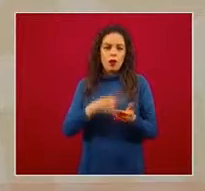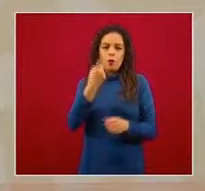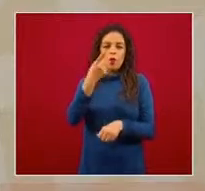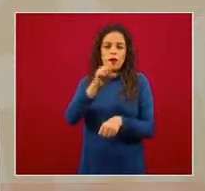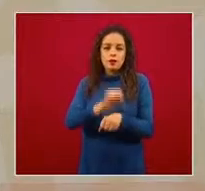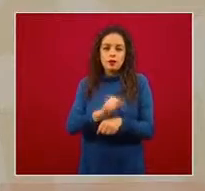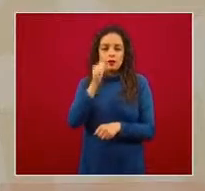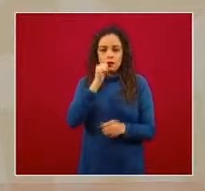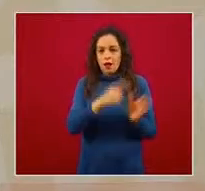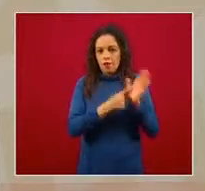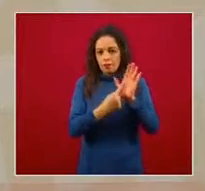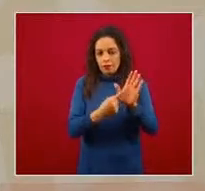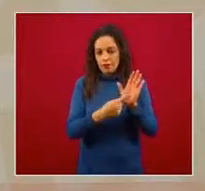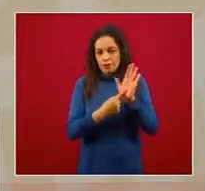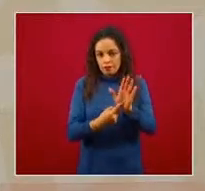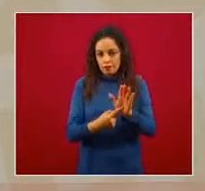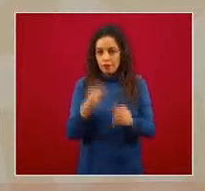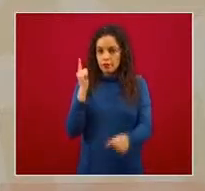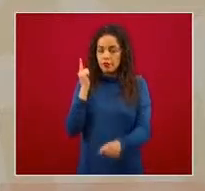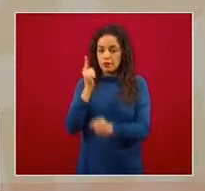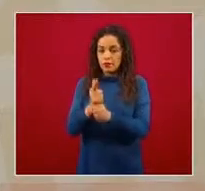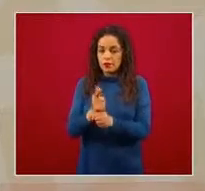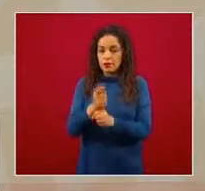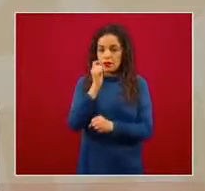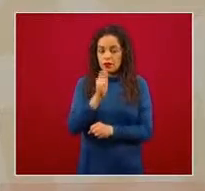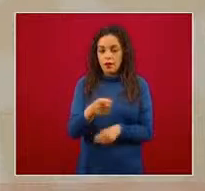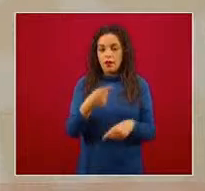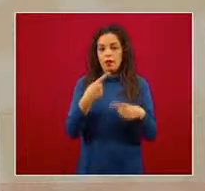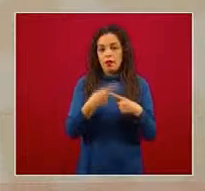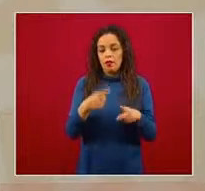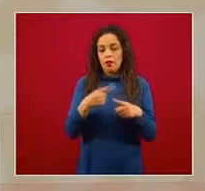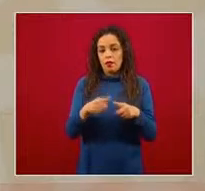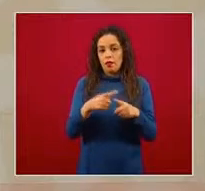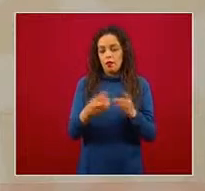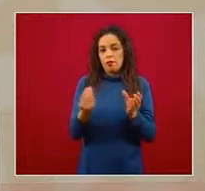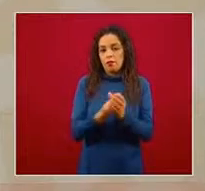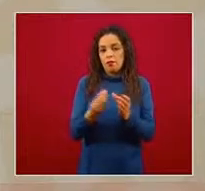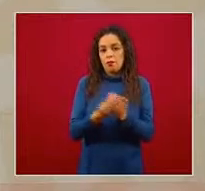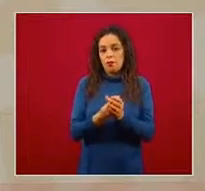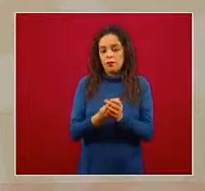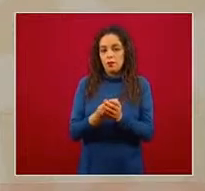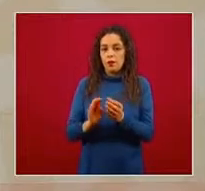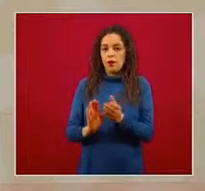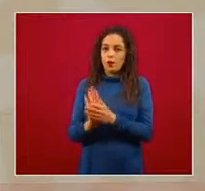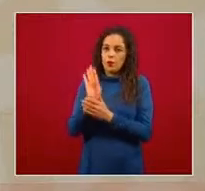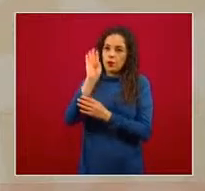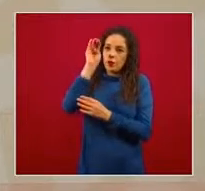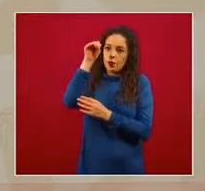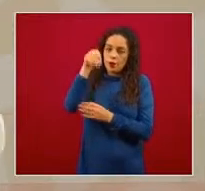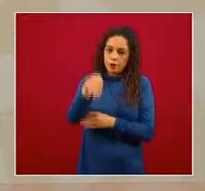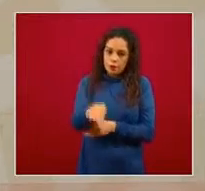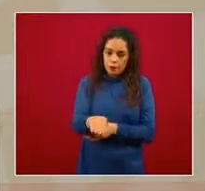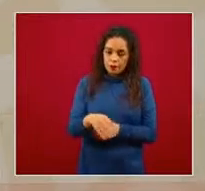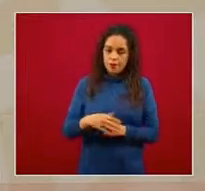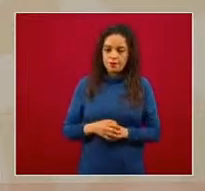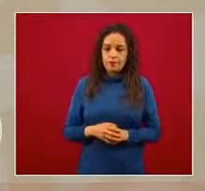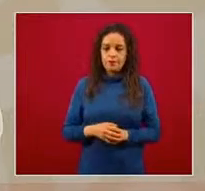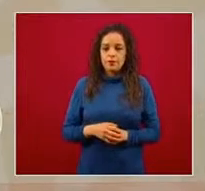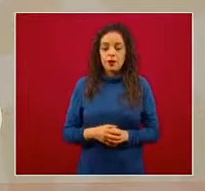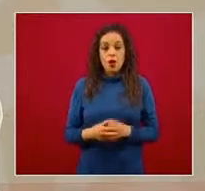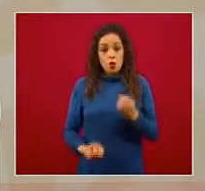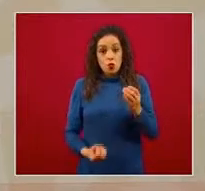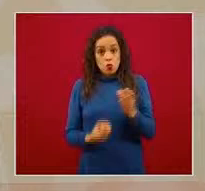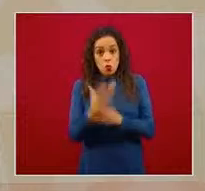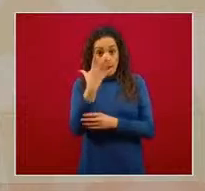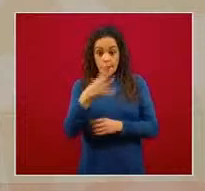week. We identified several types of curves. We have new and